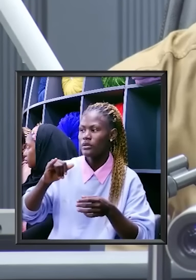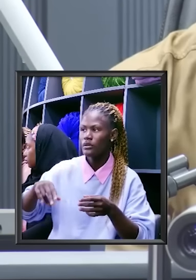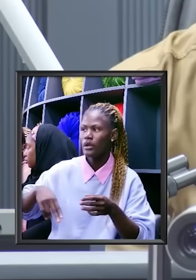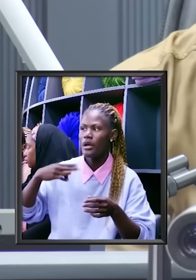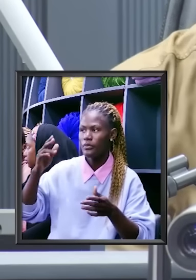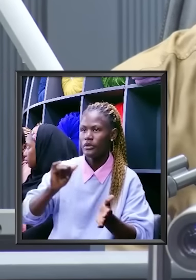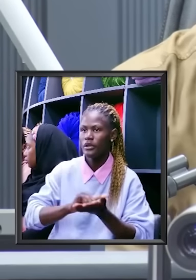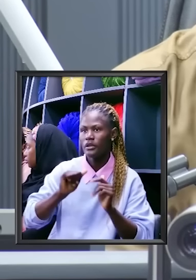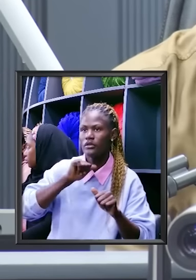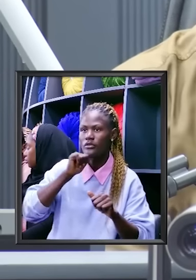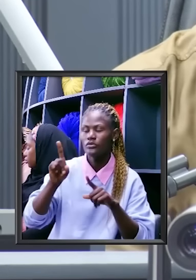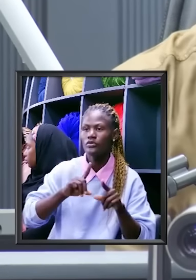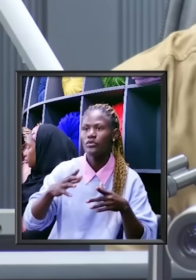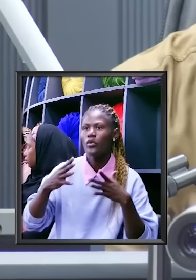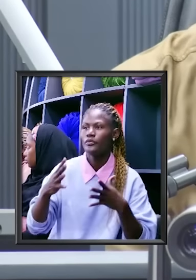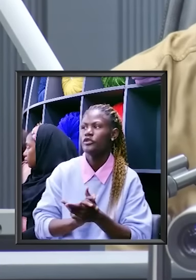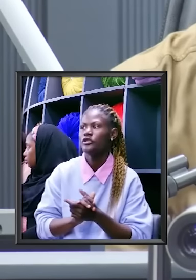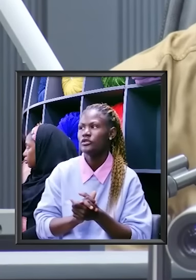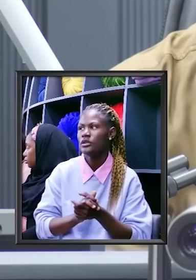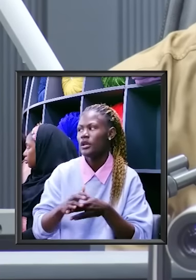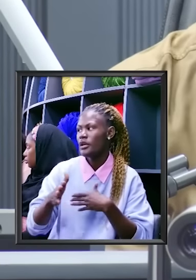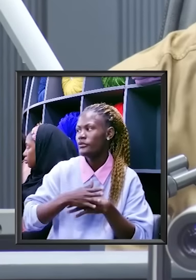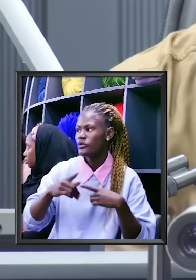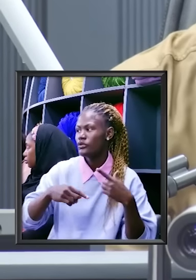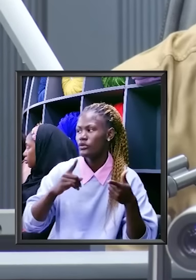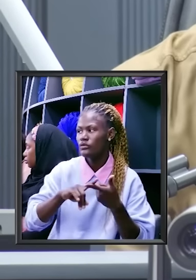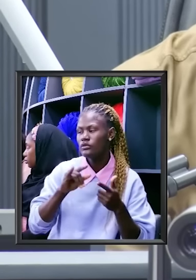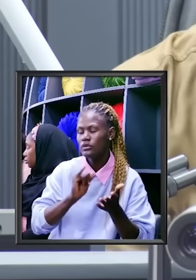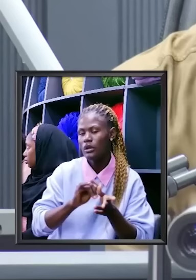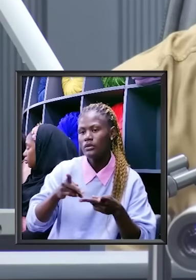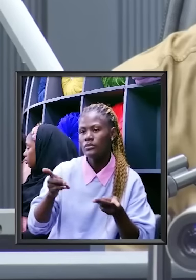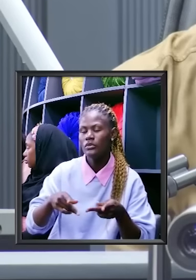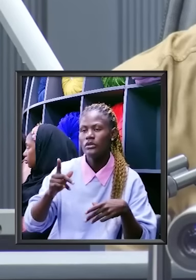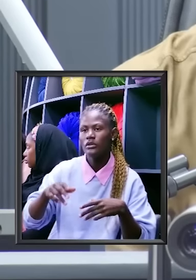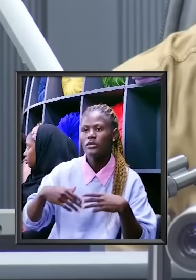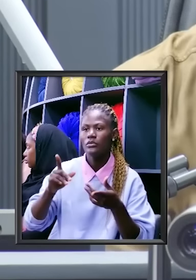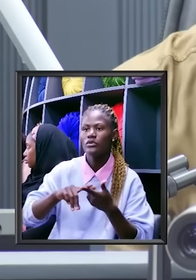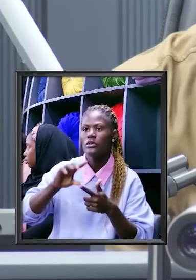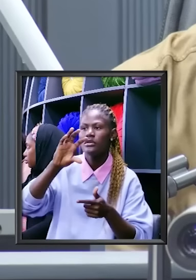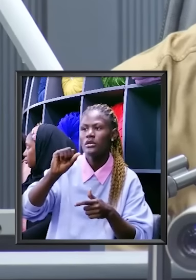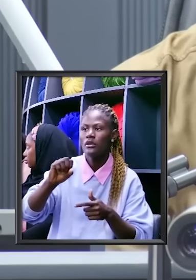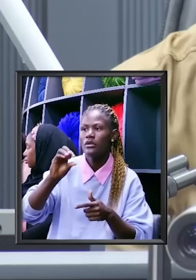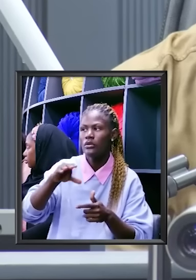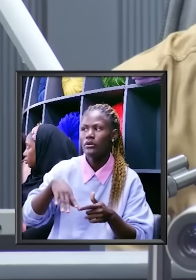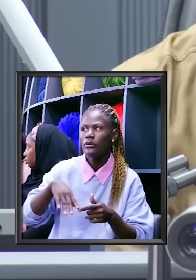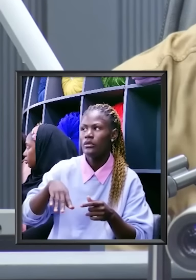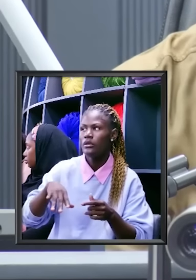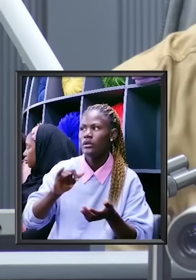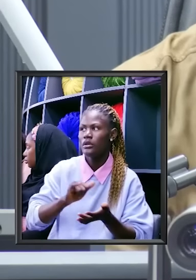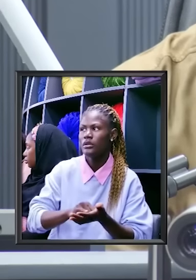do much. When I got there, they referred me to their CSO. The CSO said, guy, it has been